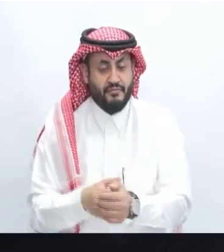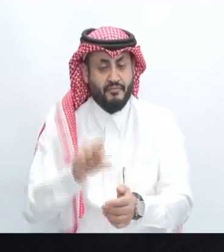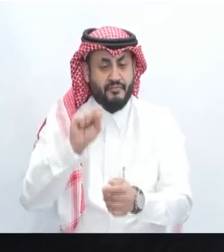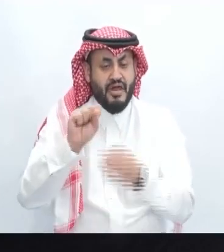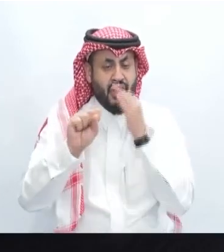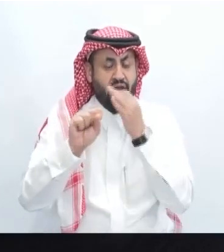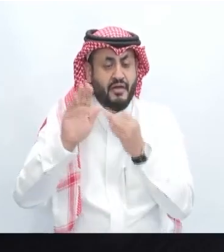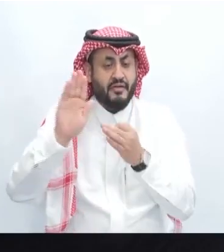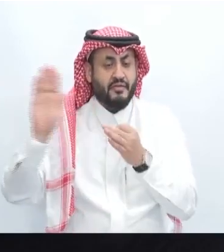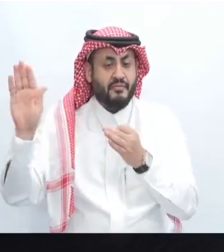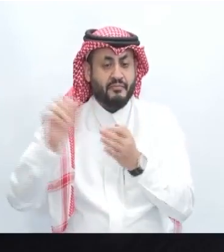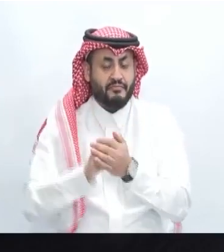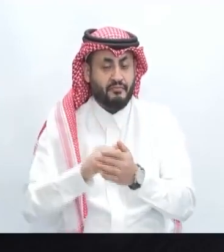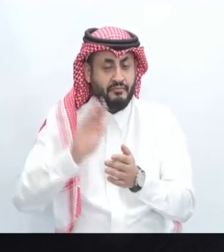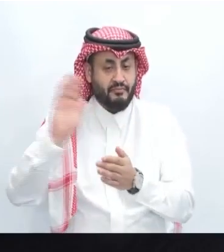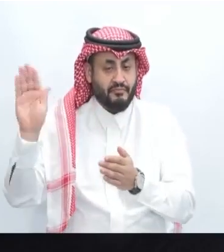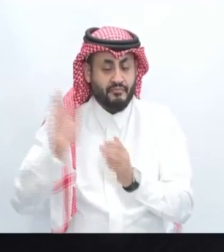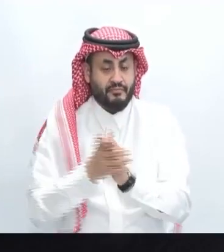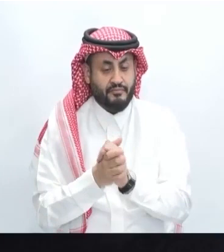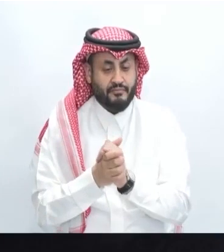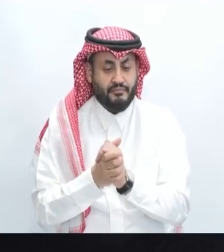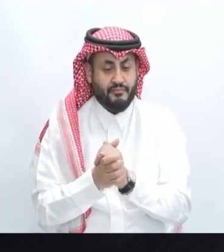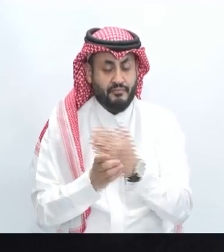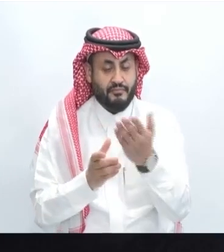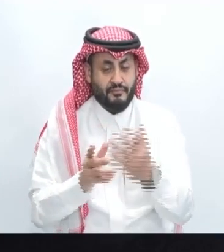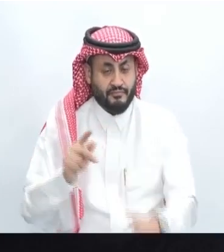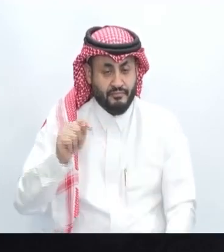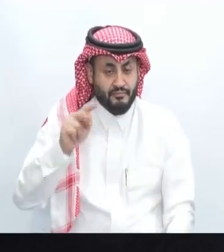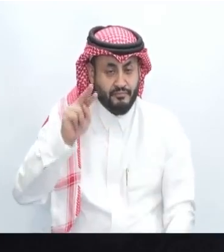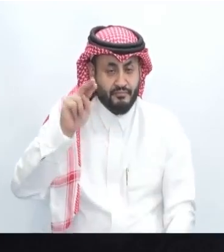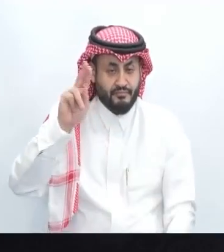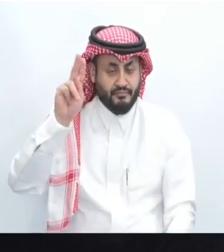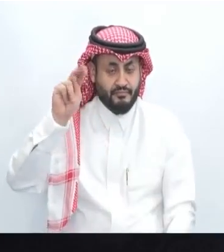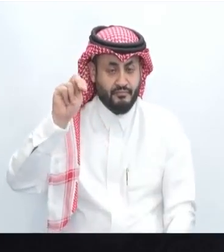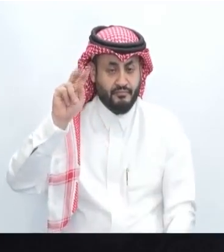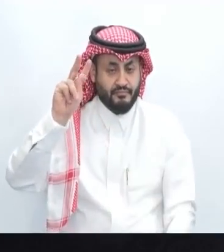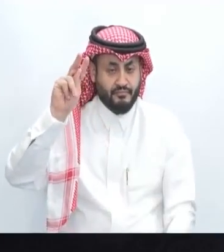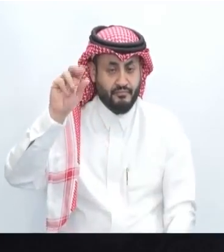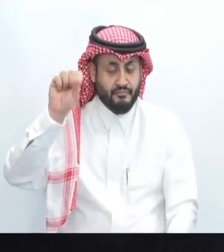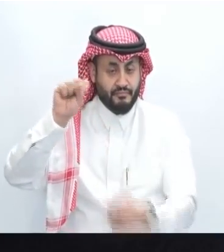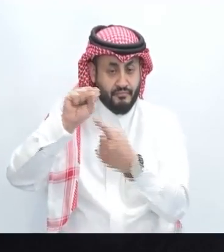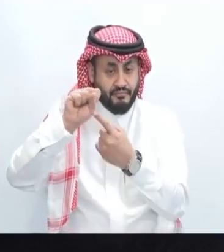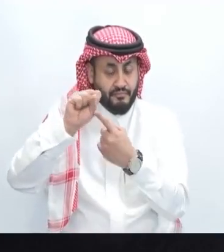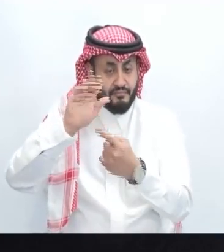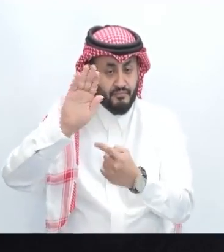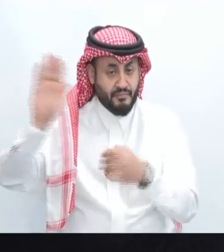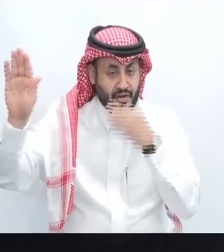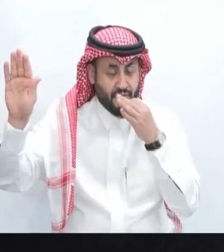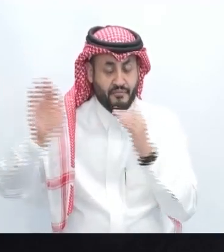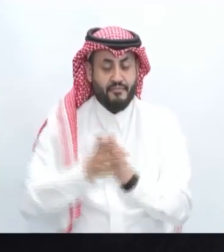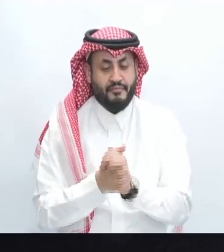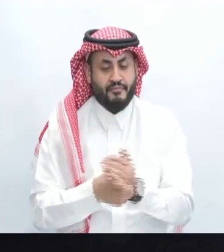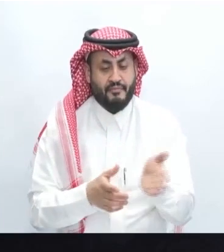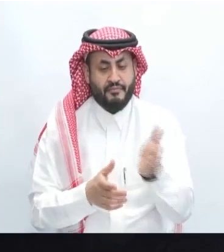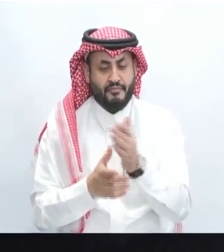S pronounced as S sound, like the word trunks. And also number three, we have words that ends with